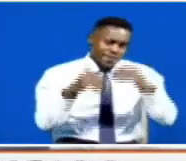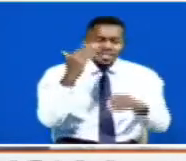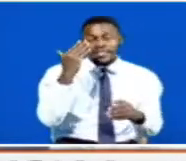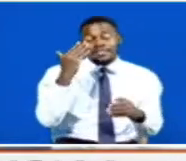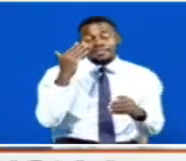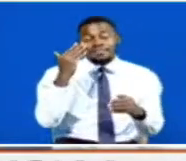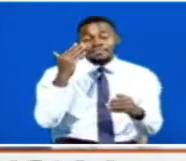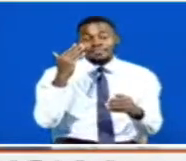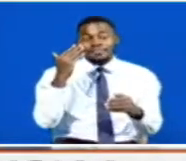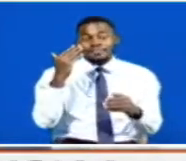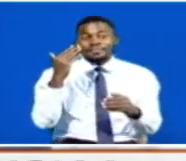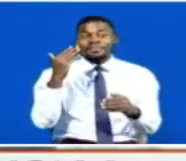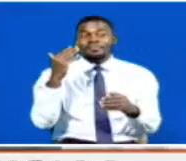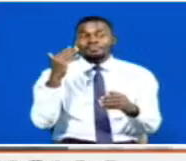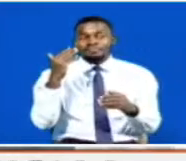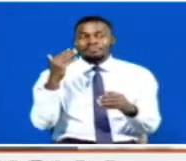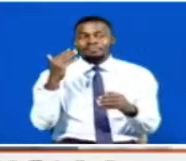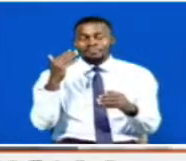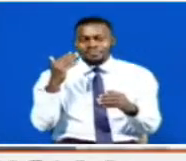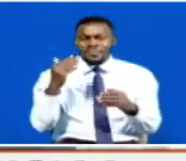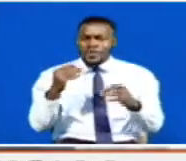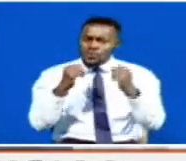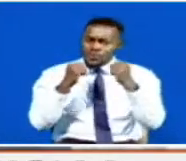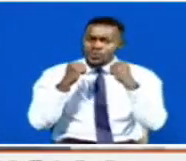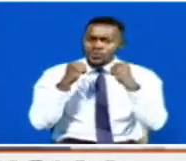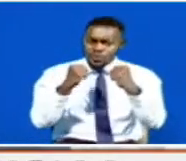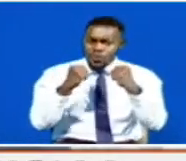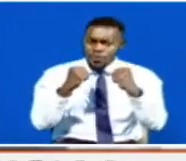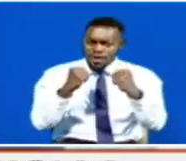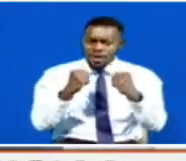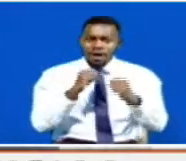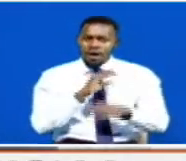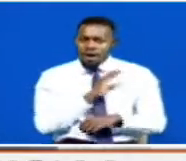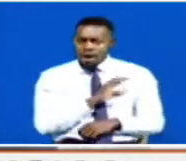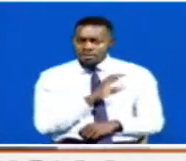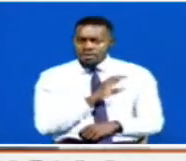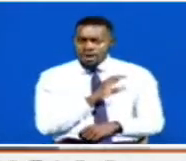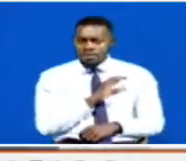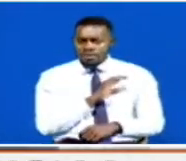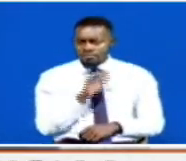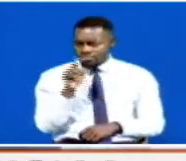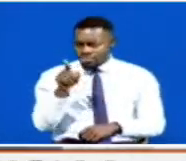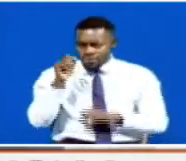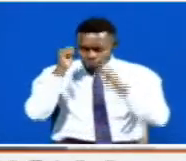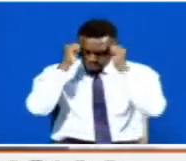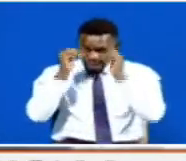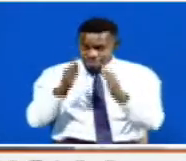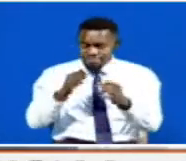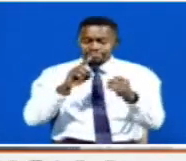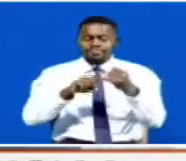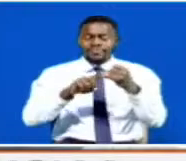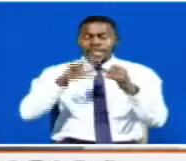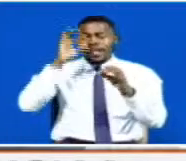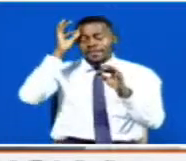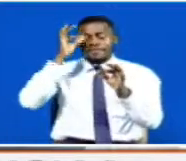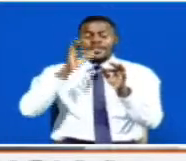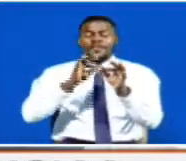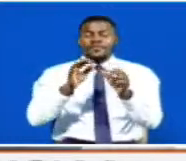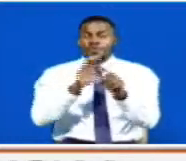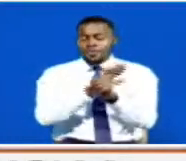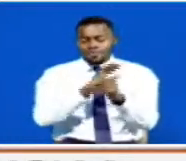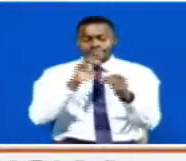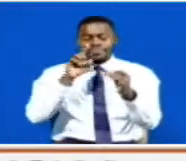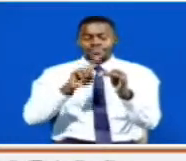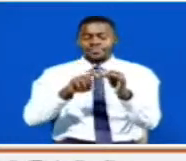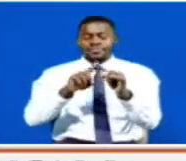the Jonathans, and they had very strong three characteristics which I want to mention. They were faithful, available and